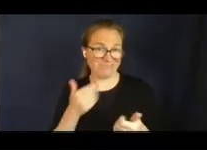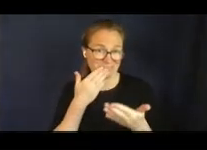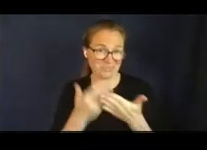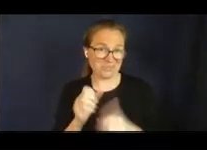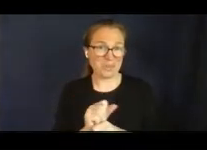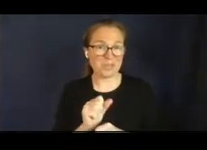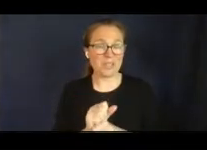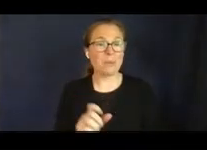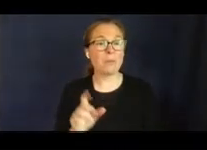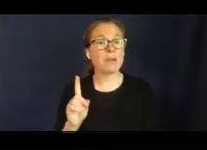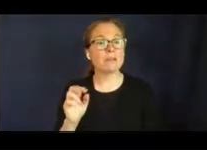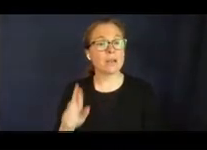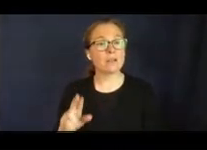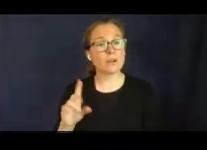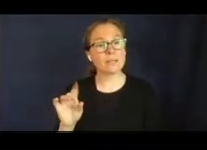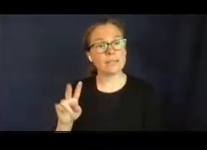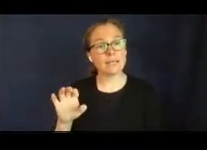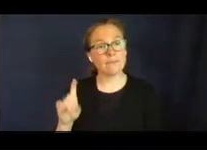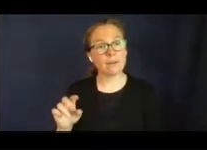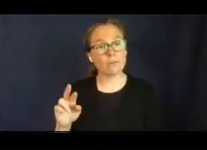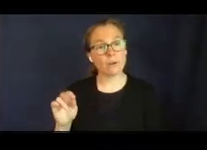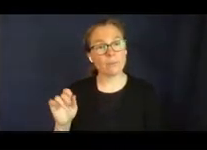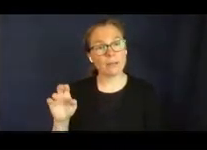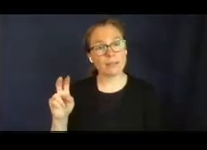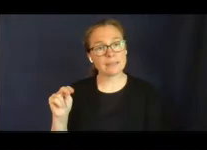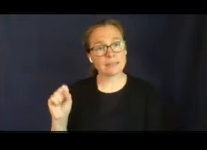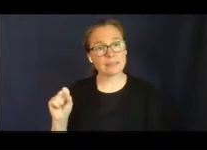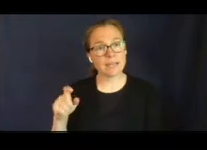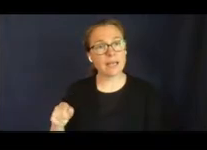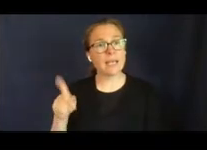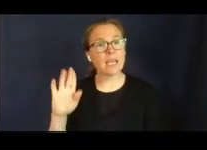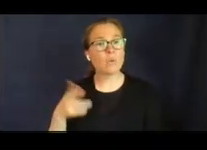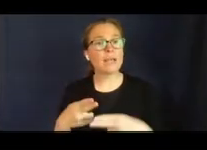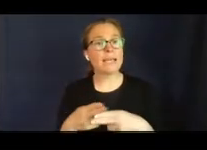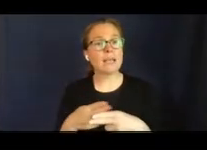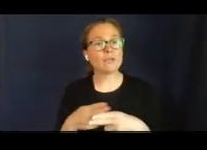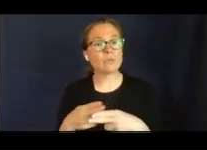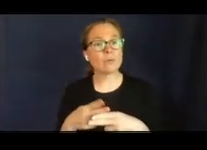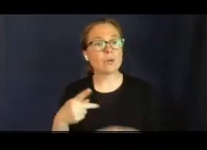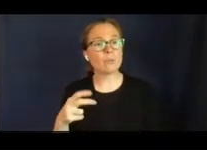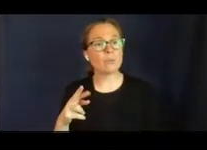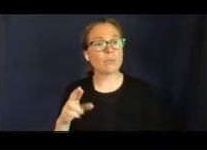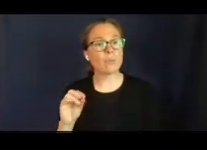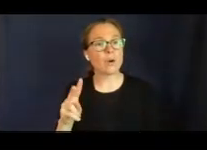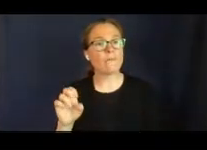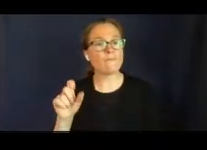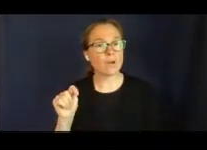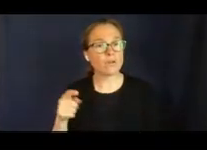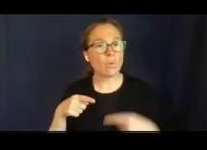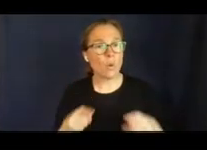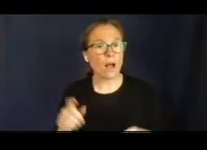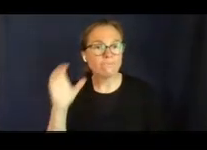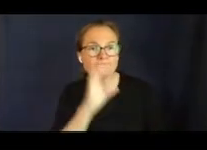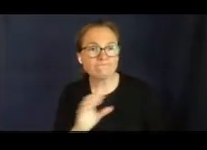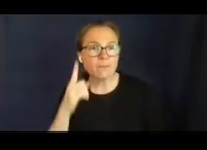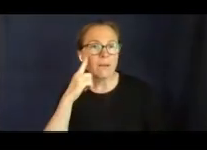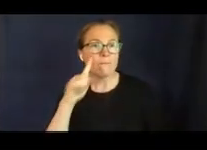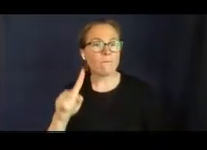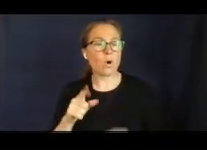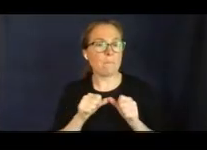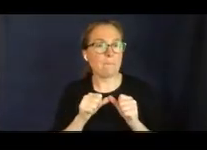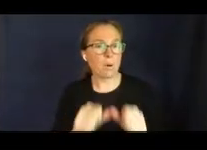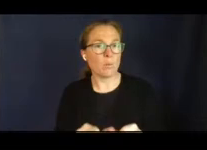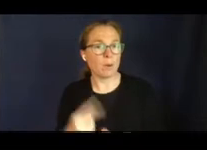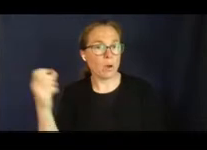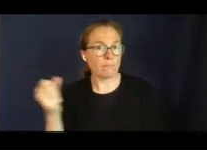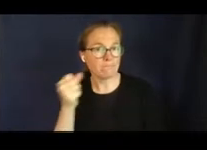Dr. David Robinson will serve as interim provost while we complete a national search for the permanent provost. And I'd like to say,